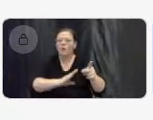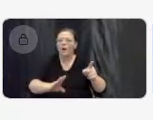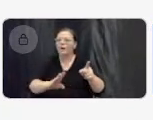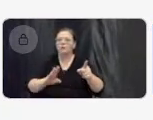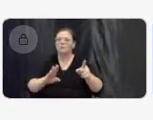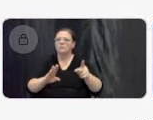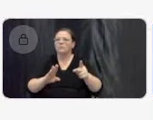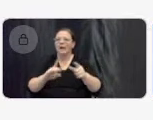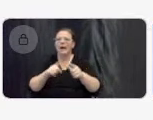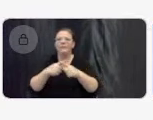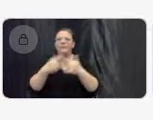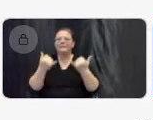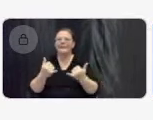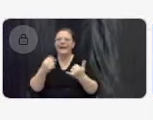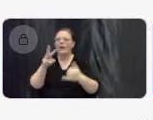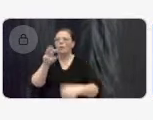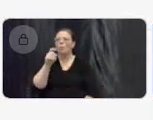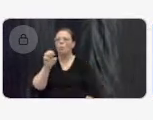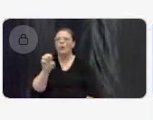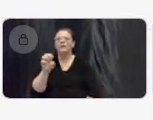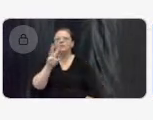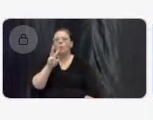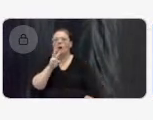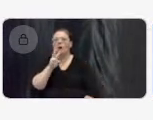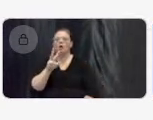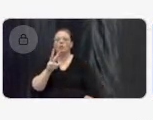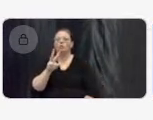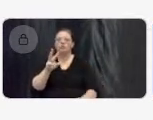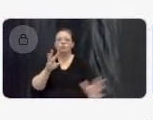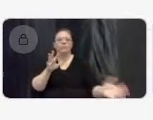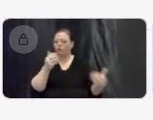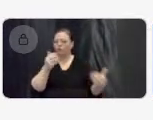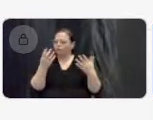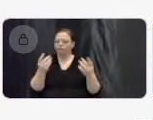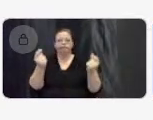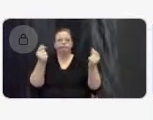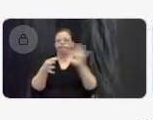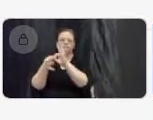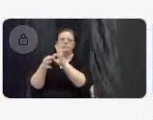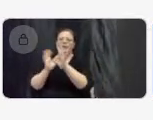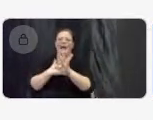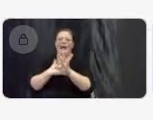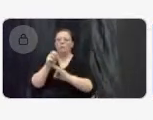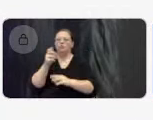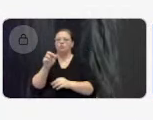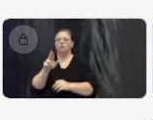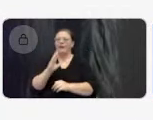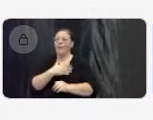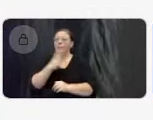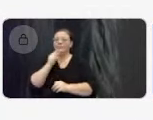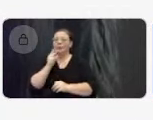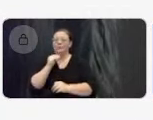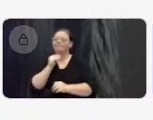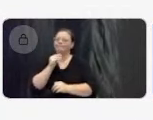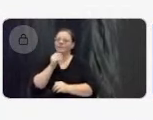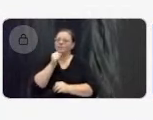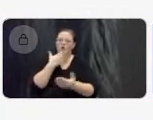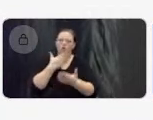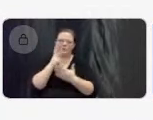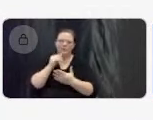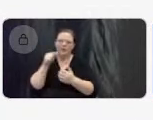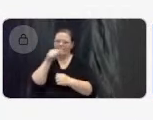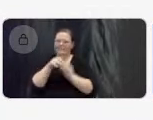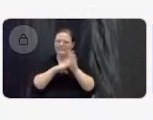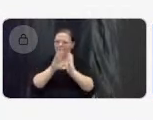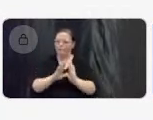got the wastewater utility to allow them to hook into our sewer district. Our experience has not been a good experience, that this developer is a